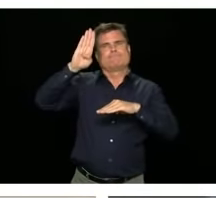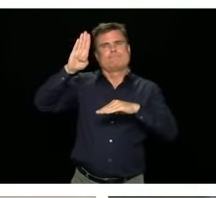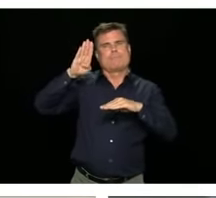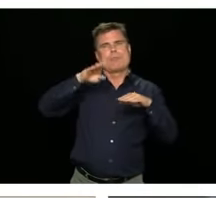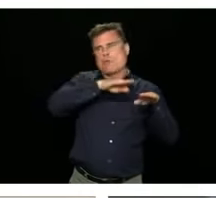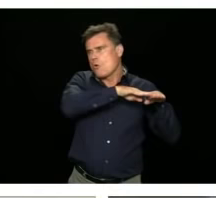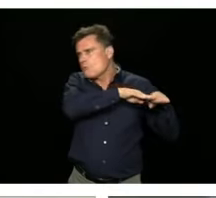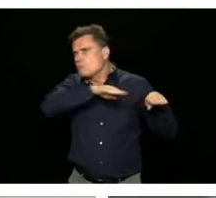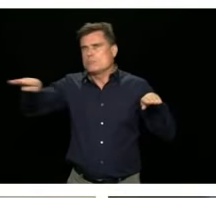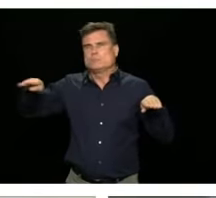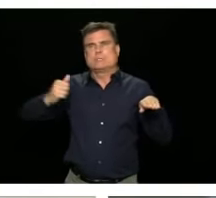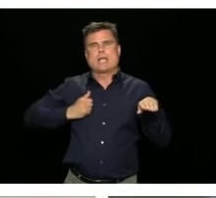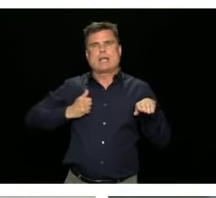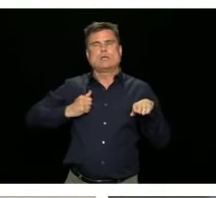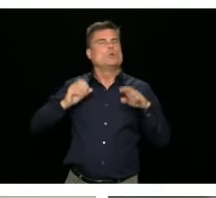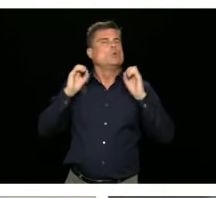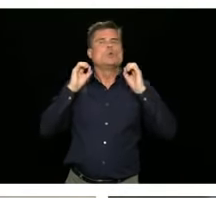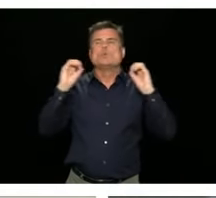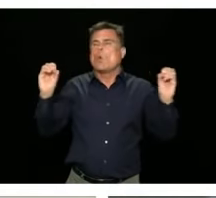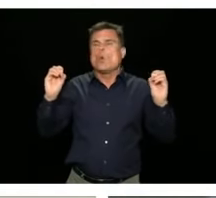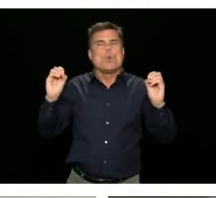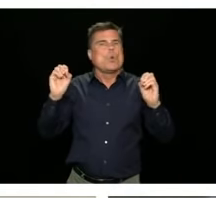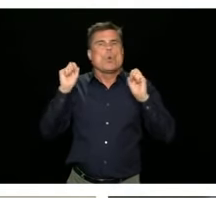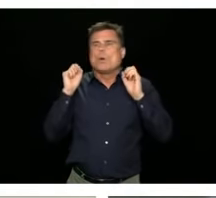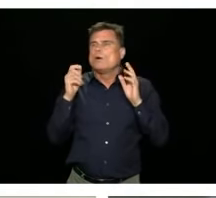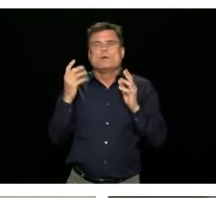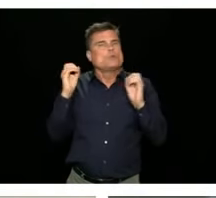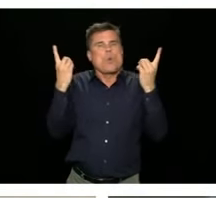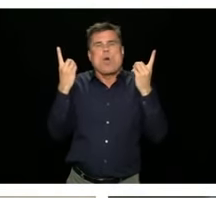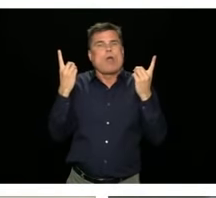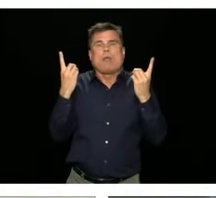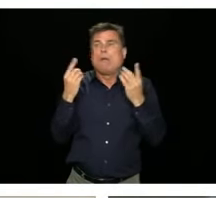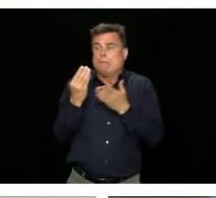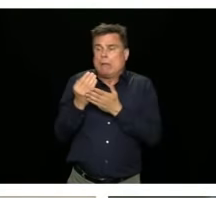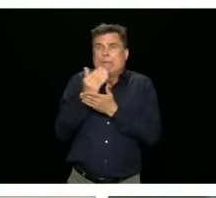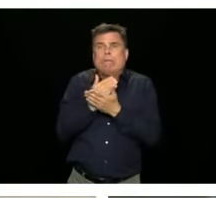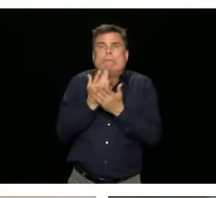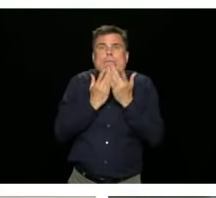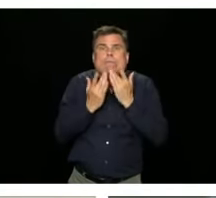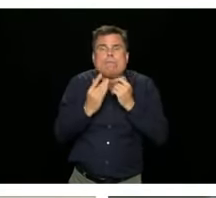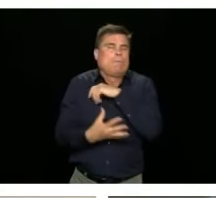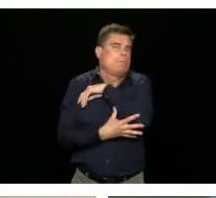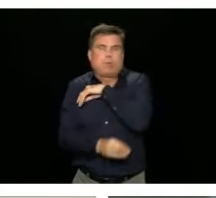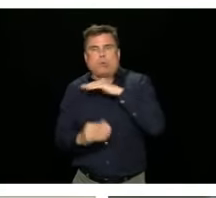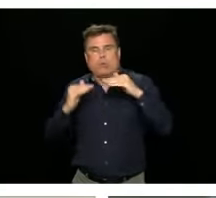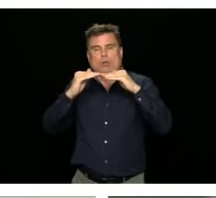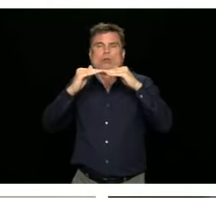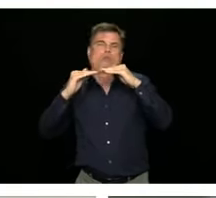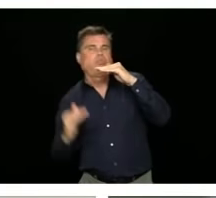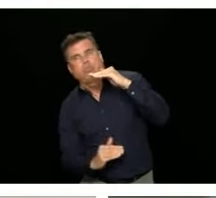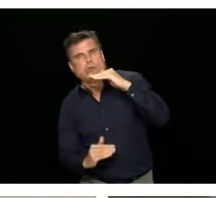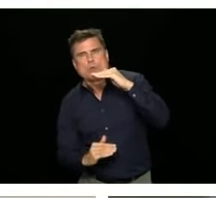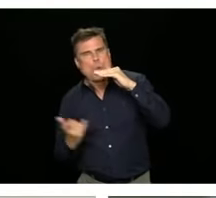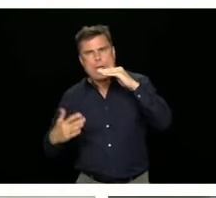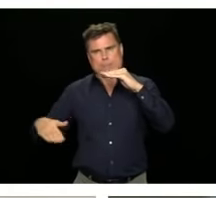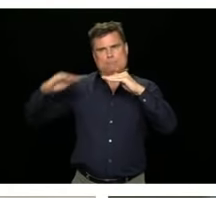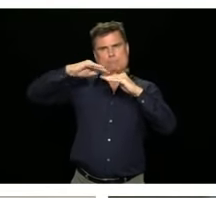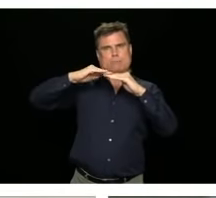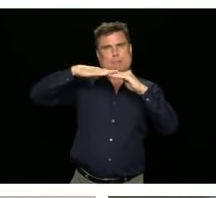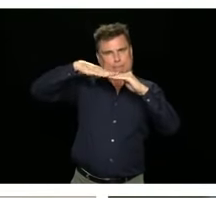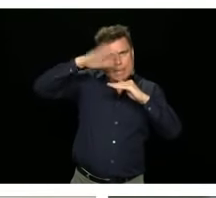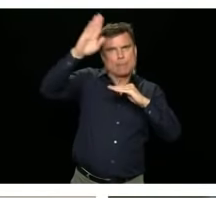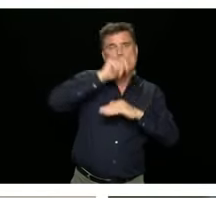thank you. Our next question is actually for all of our panelists here. And I will start with